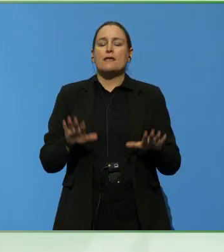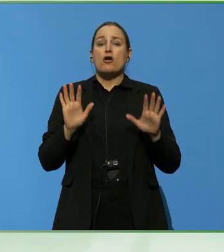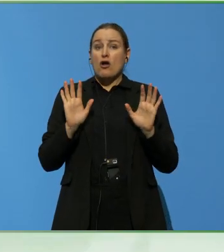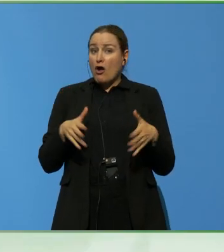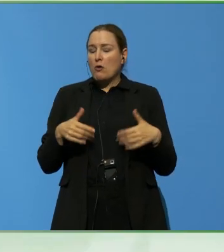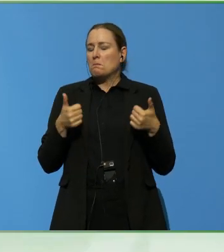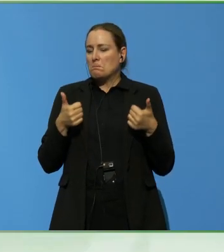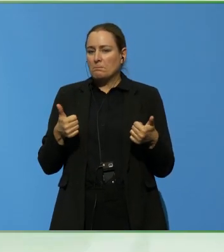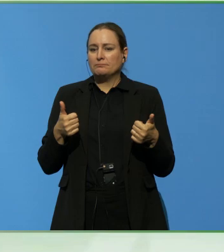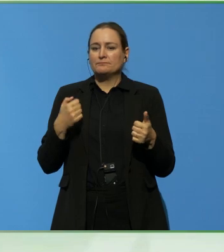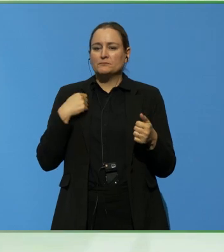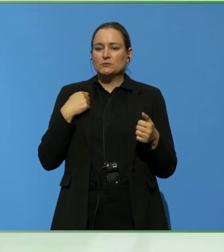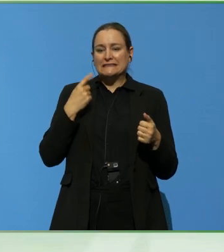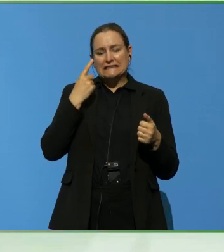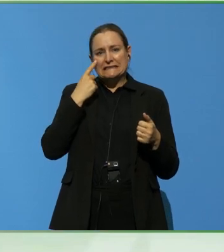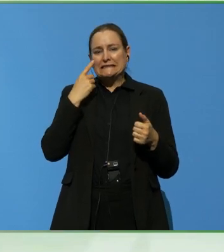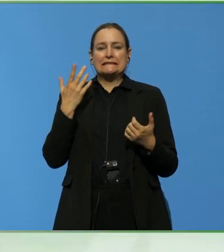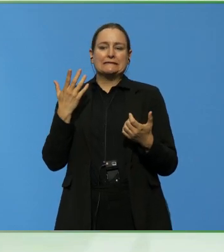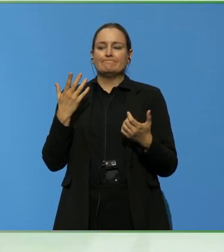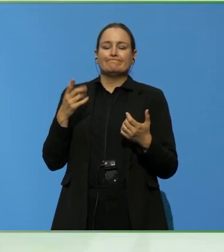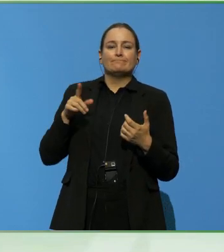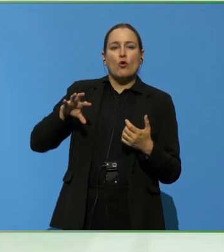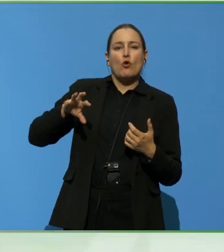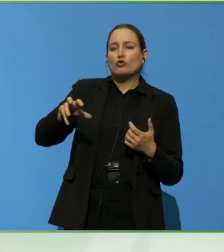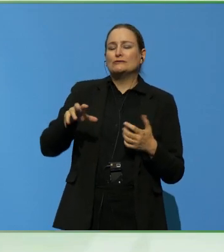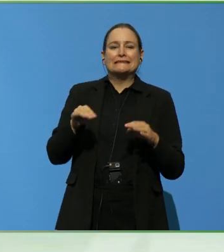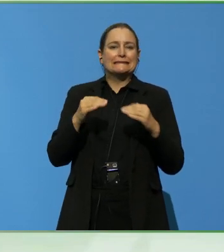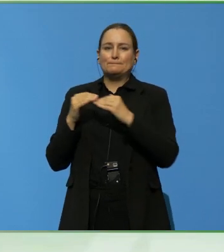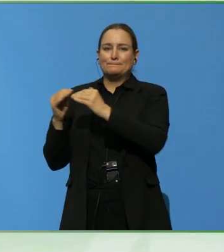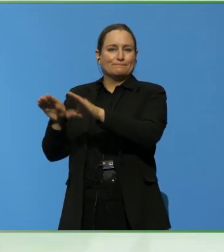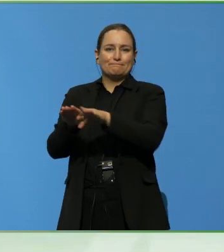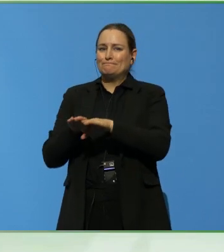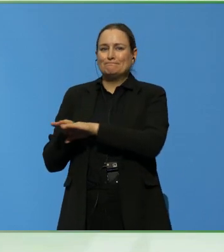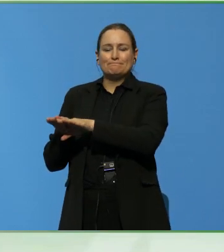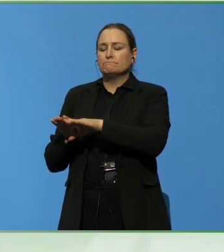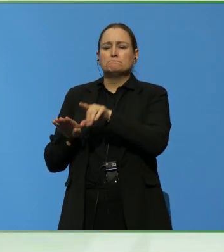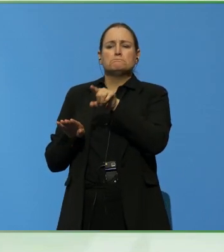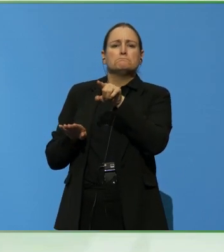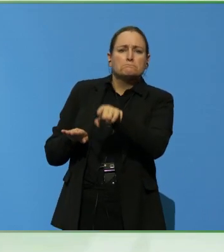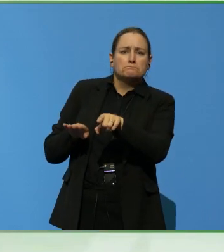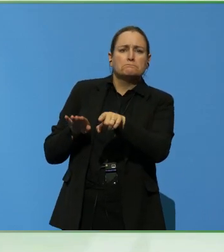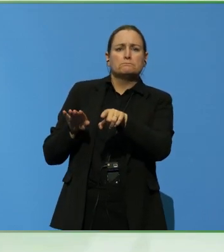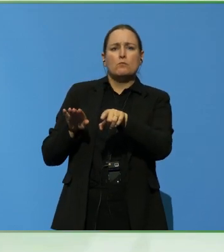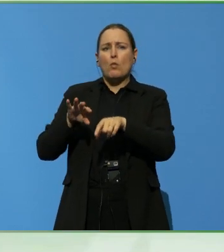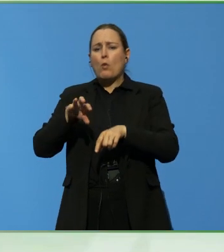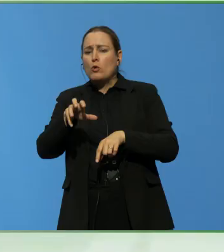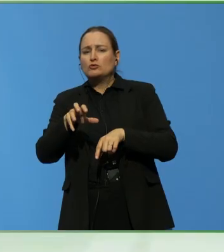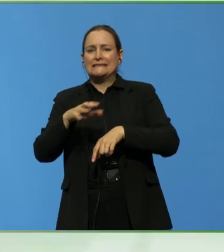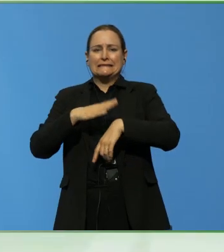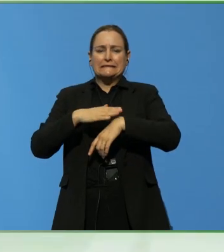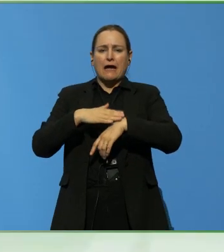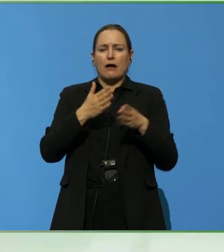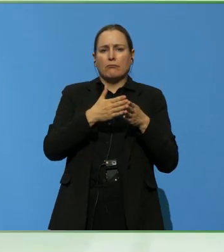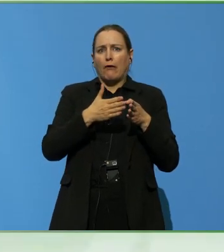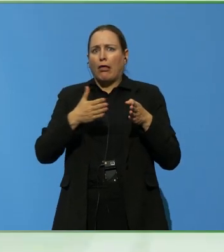different time periods. Our best guess was localize. Now that you have